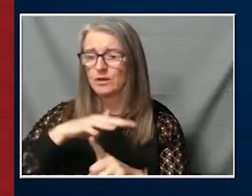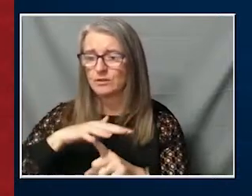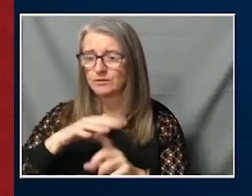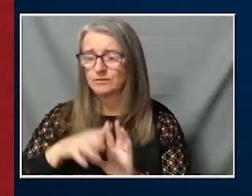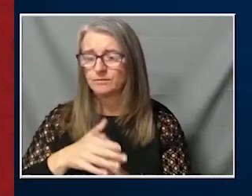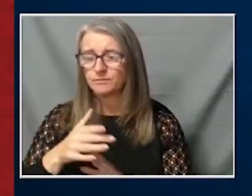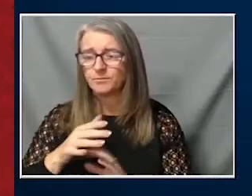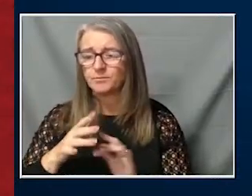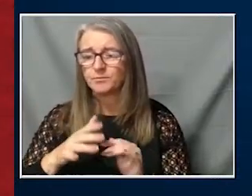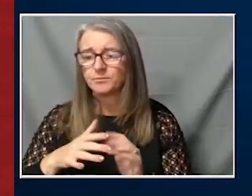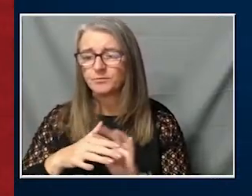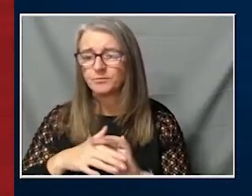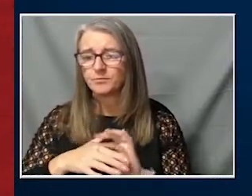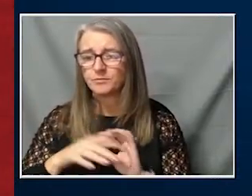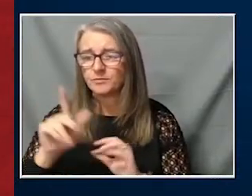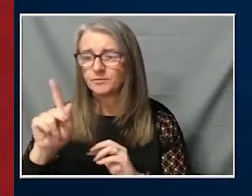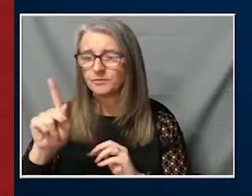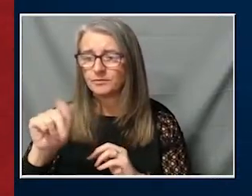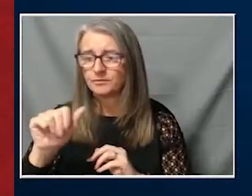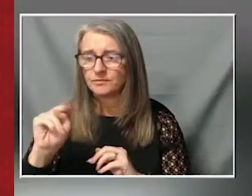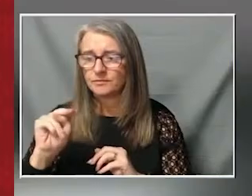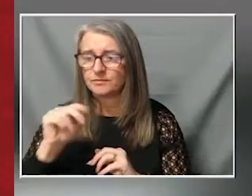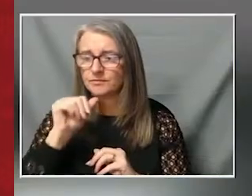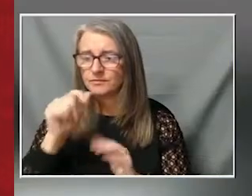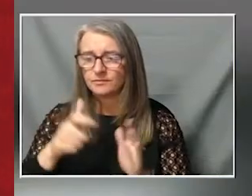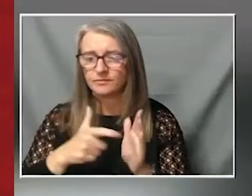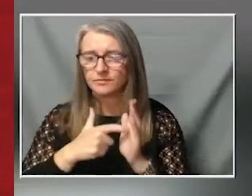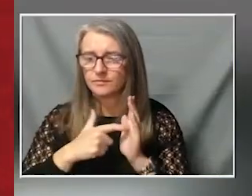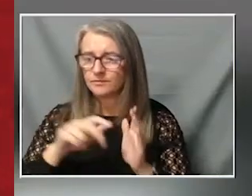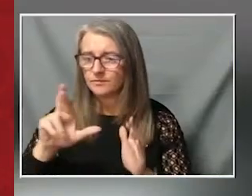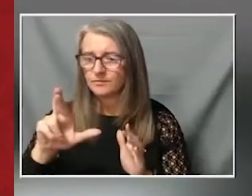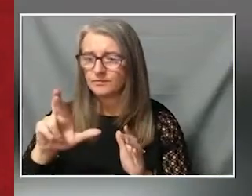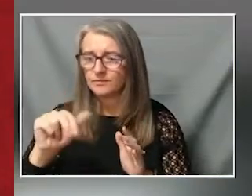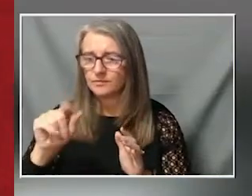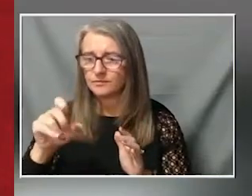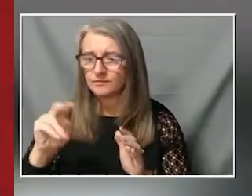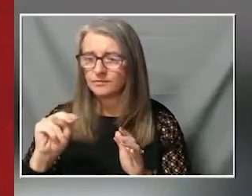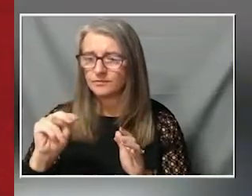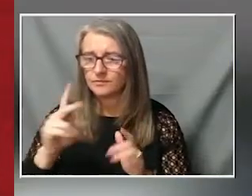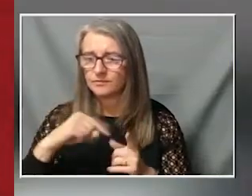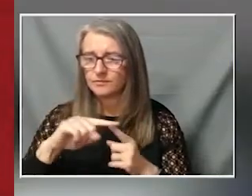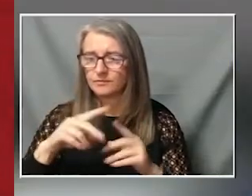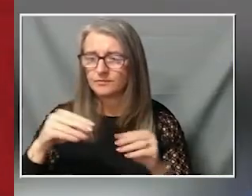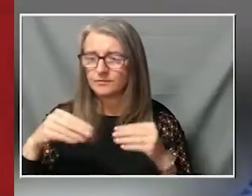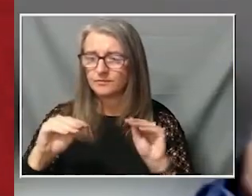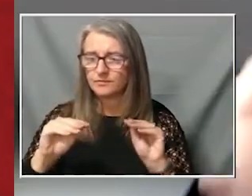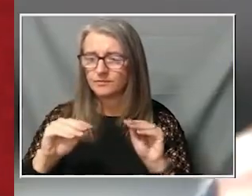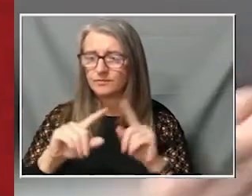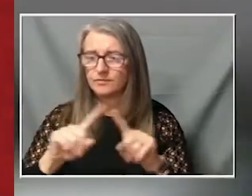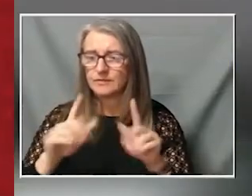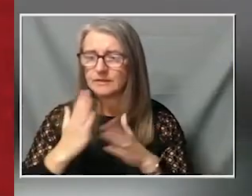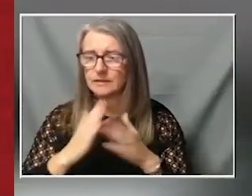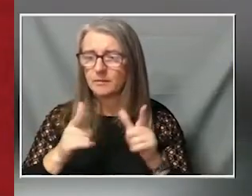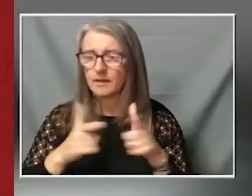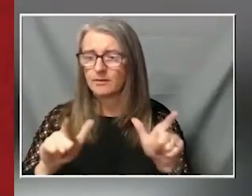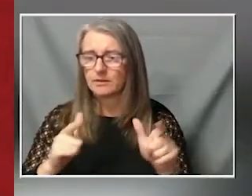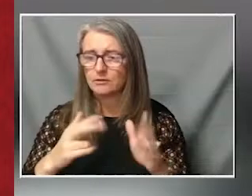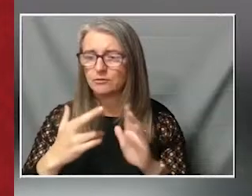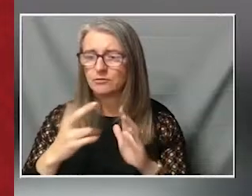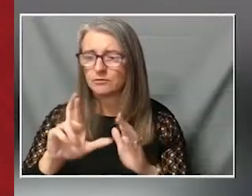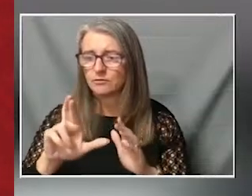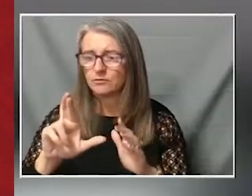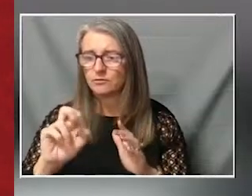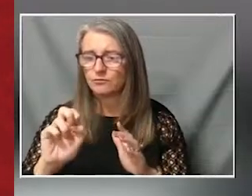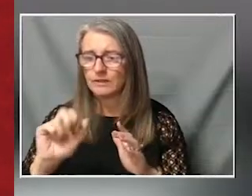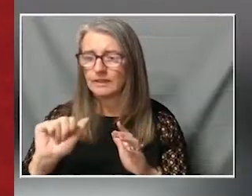So, common misconception, Kansas does not require radon testing at point of sale. There is language in the real estate contracts, however,